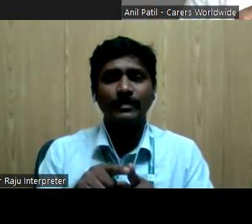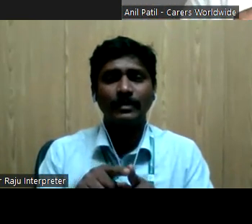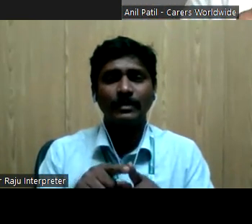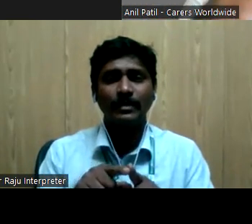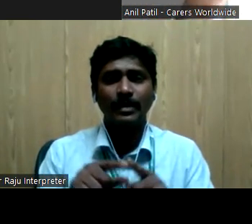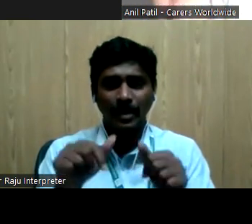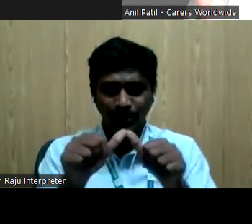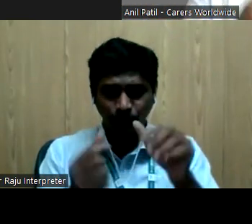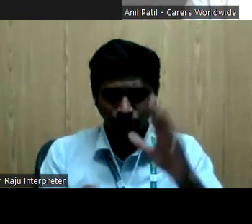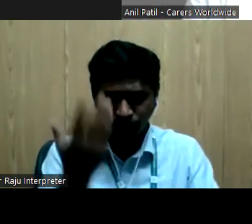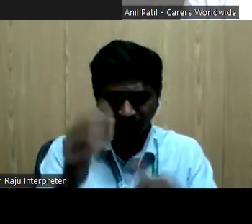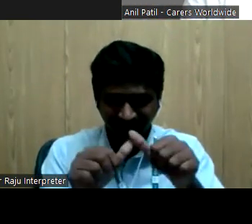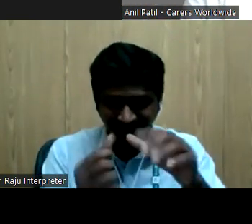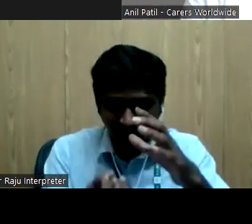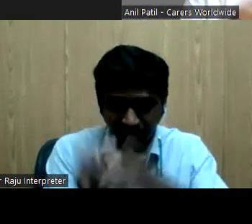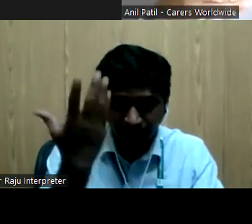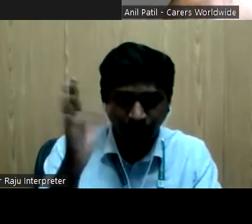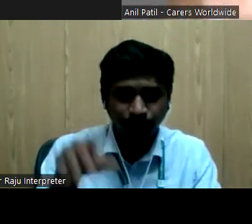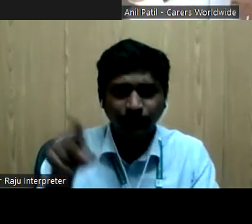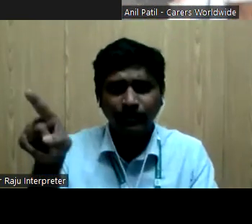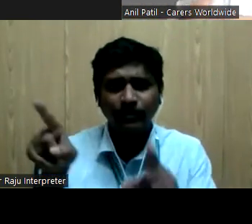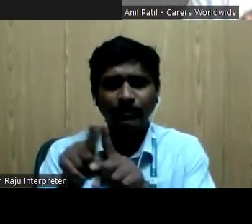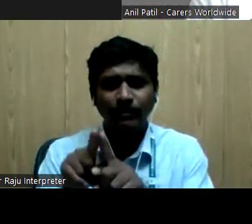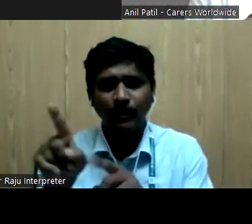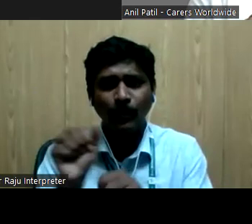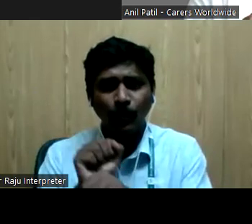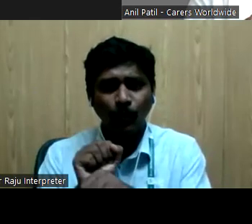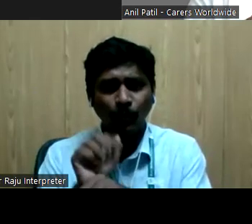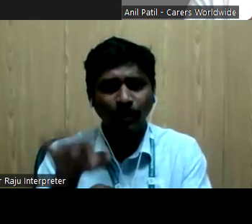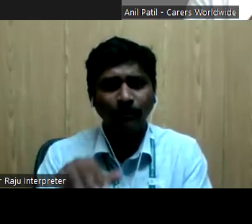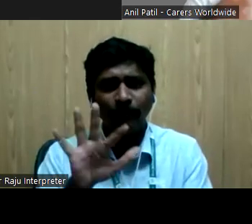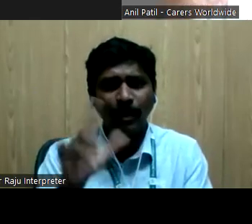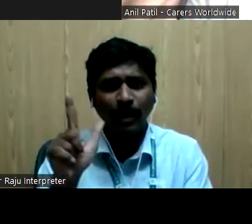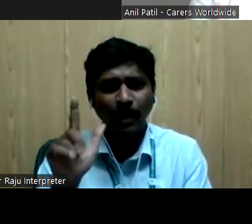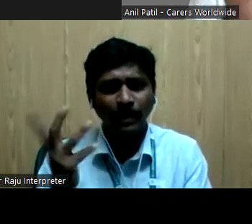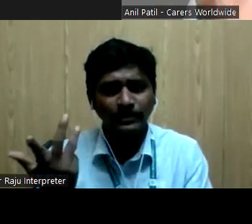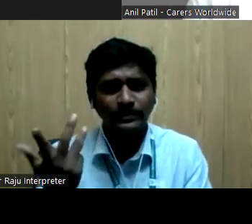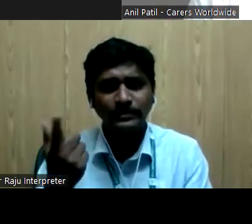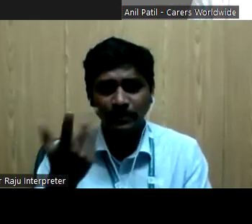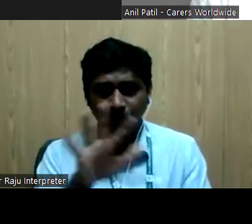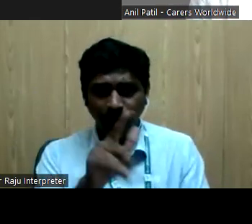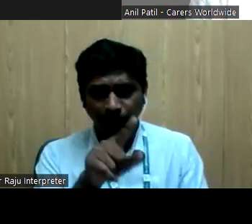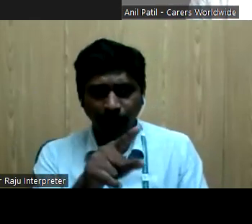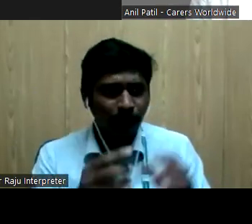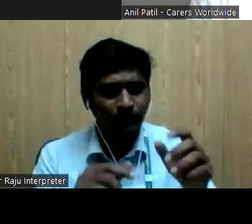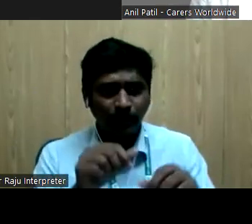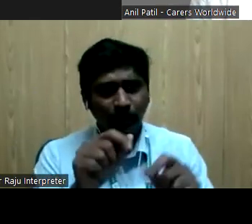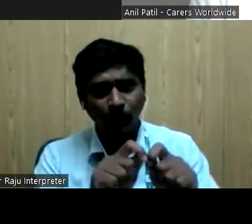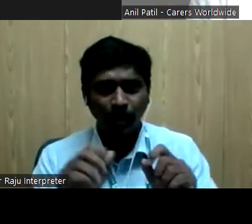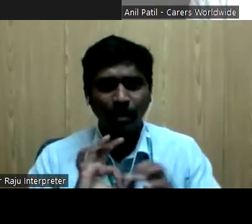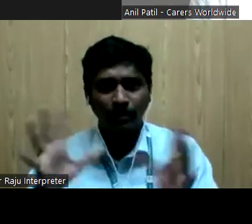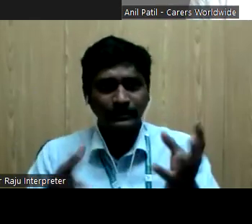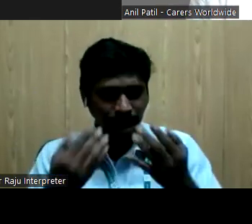these centers. They have access around 5 lakh rupees and we have provided some additional resources. But again, these models are coming. There